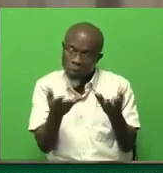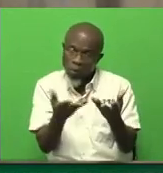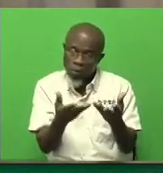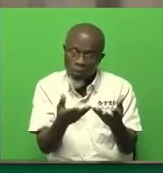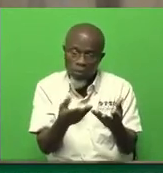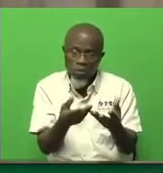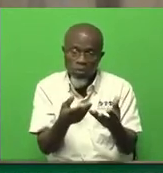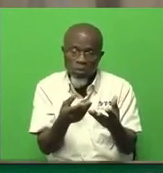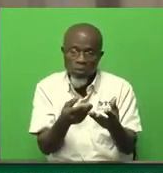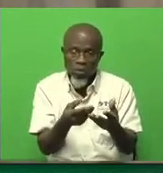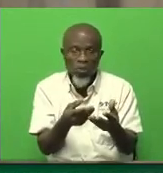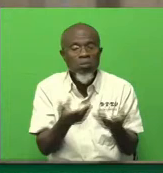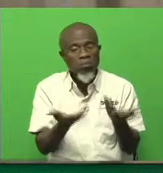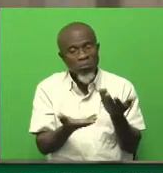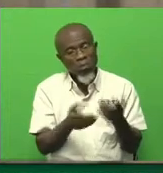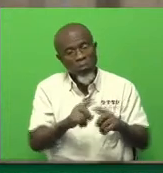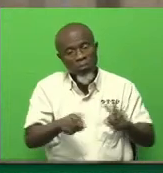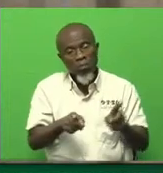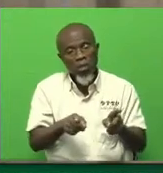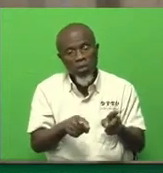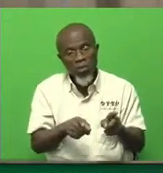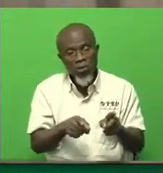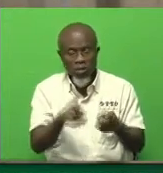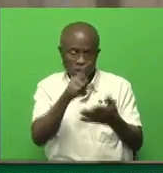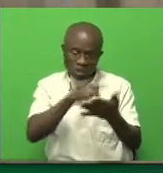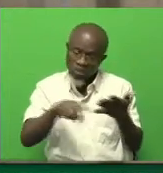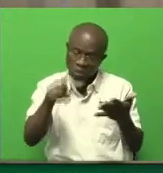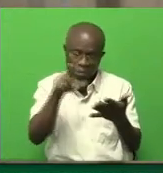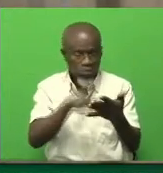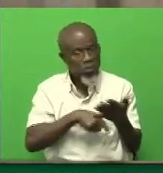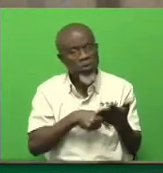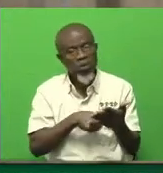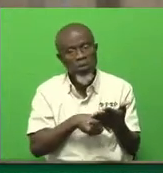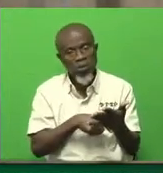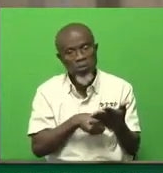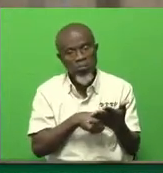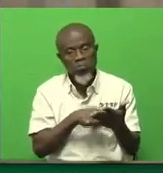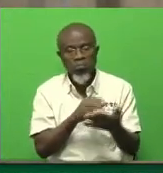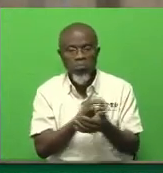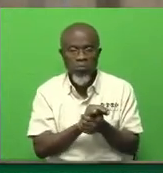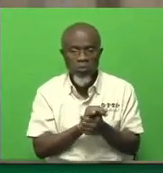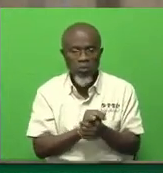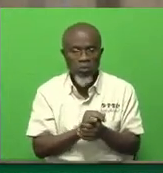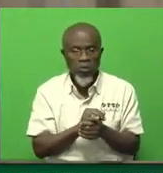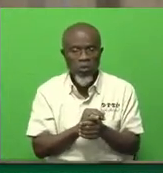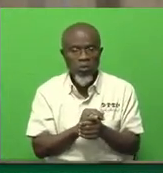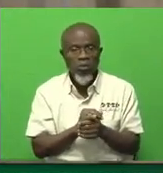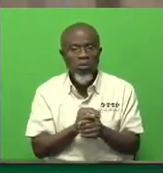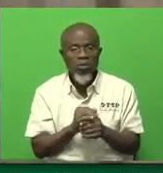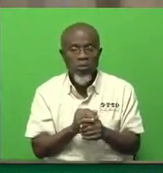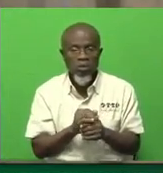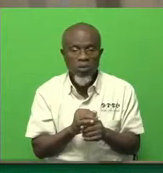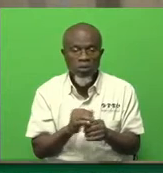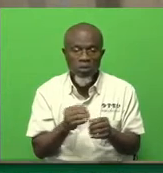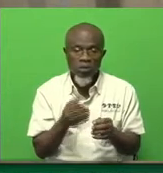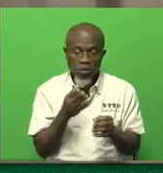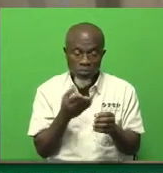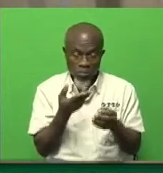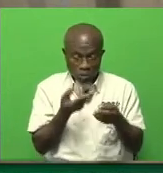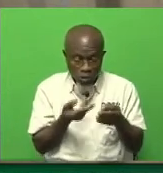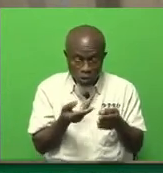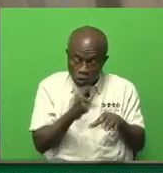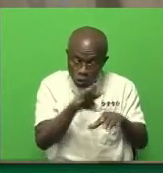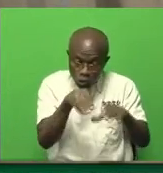secondary in into Primary School you could have done a lot of things instead you scrapped it you created a problem you bring